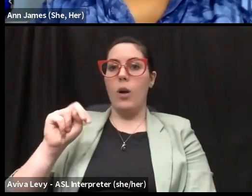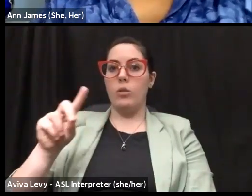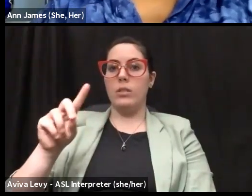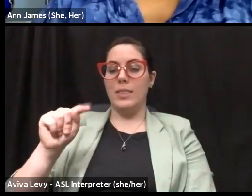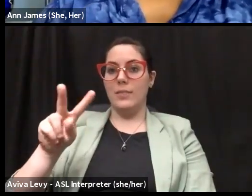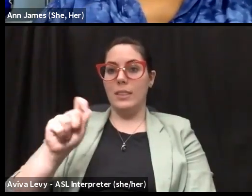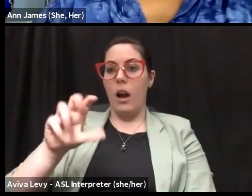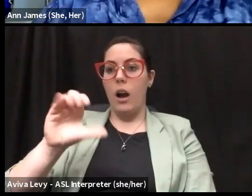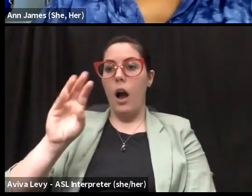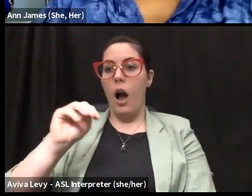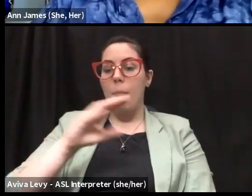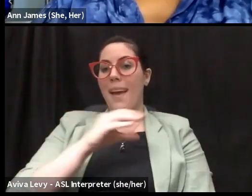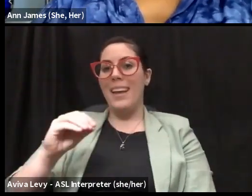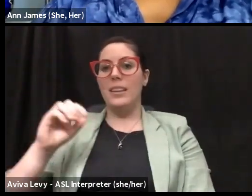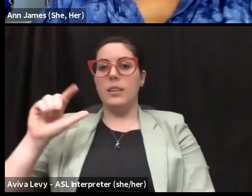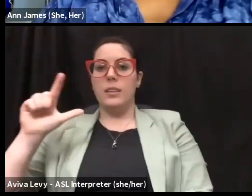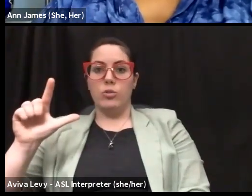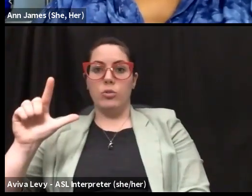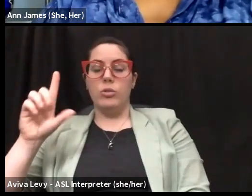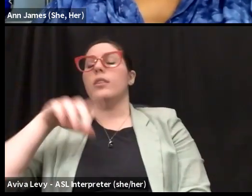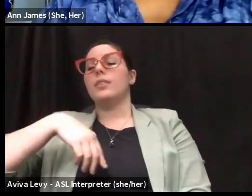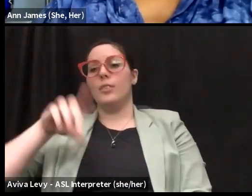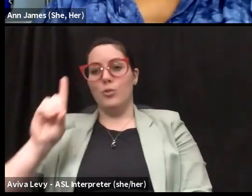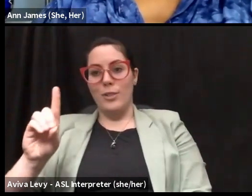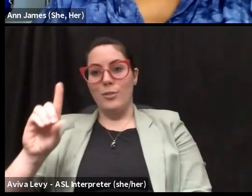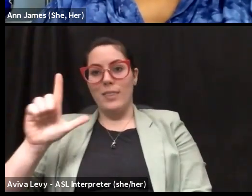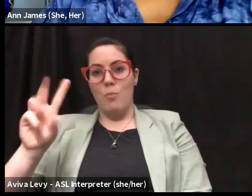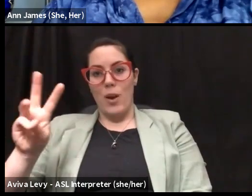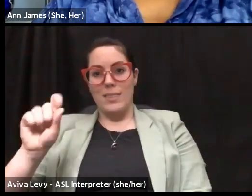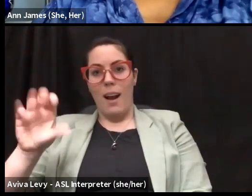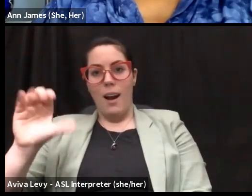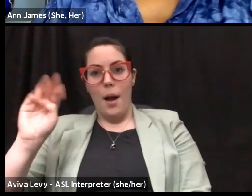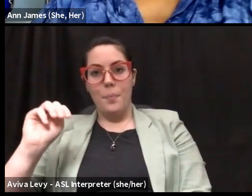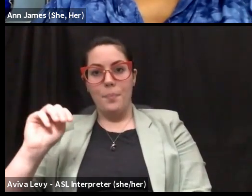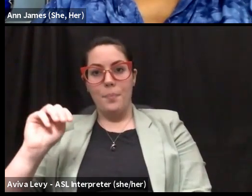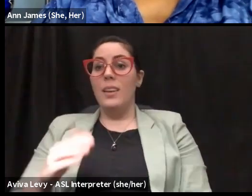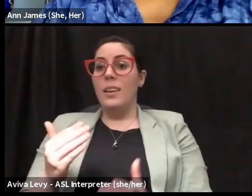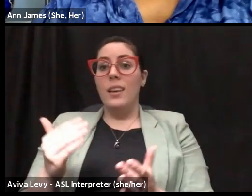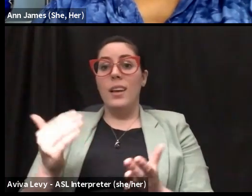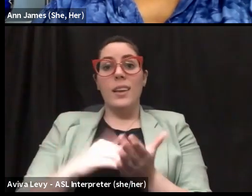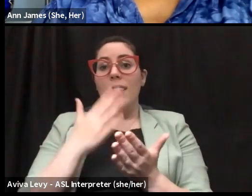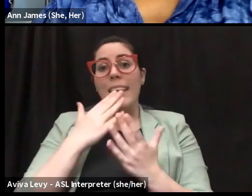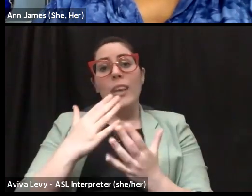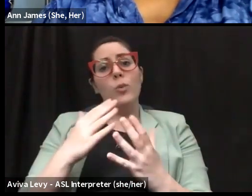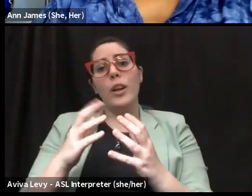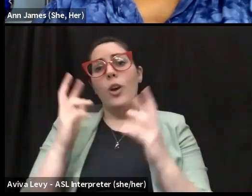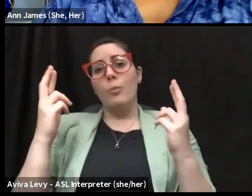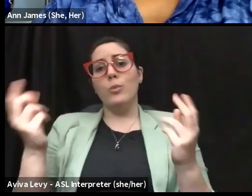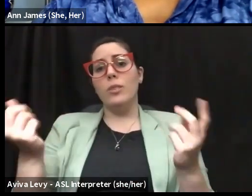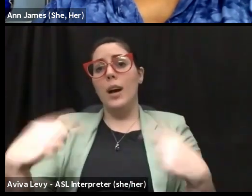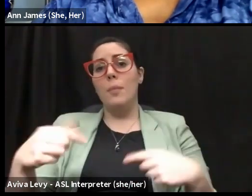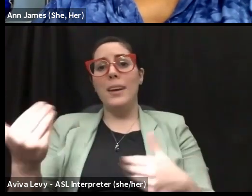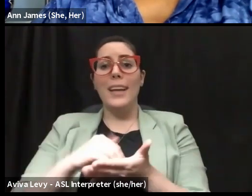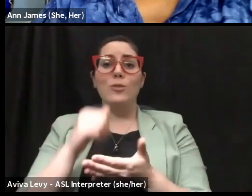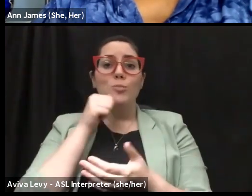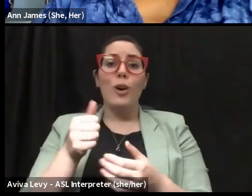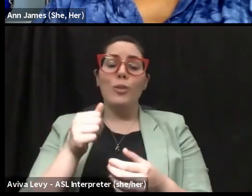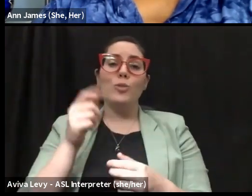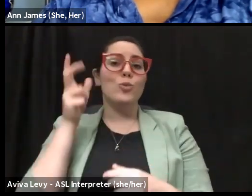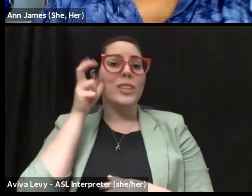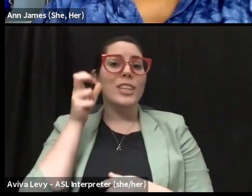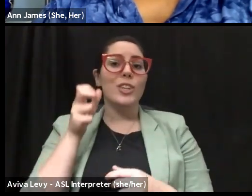missed. And with that, I guess I'll say, I hope you'll join us again tomorrow for a conversation between Laurel Lawson